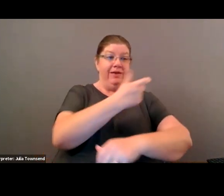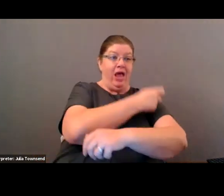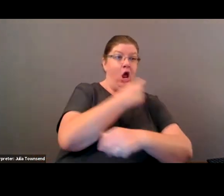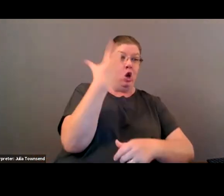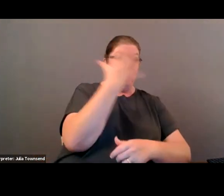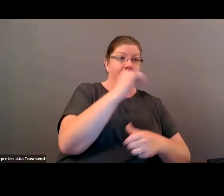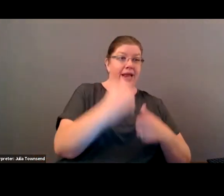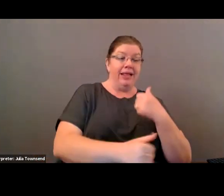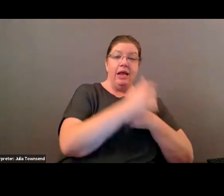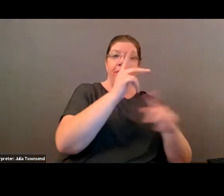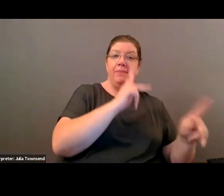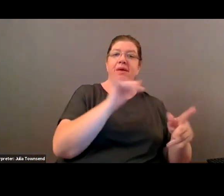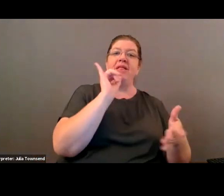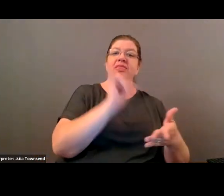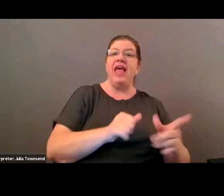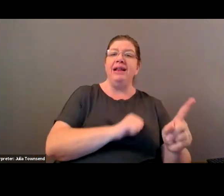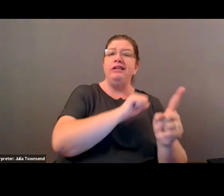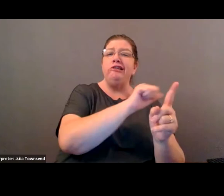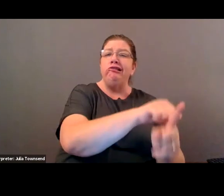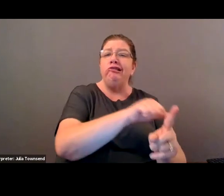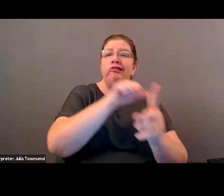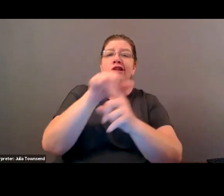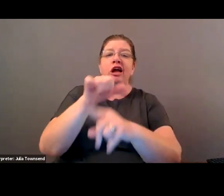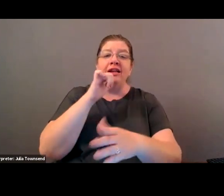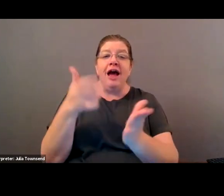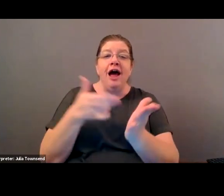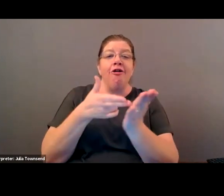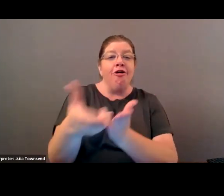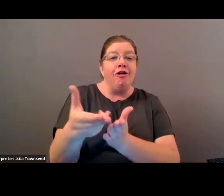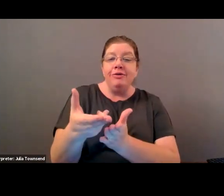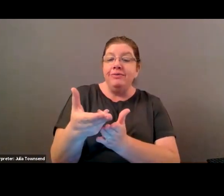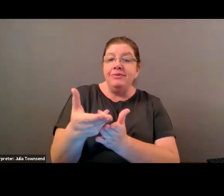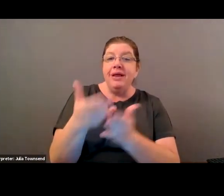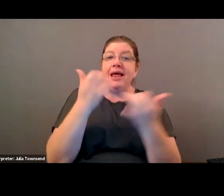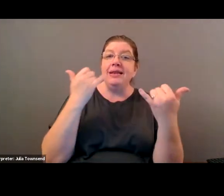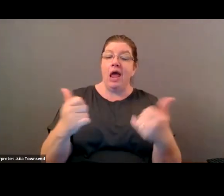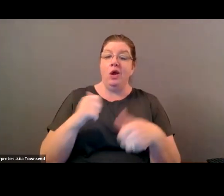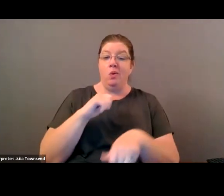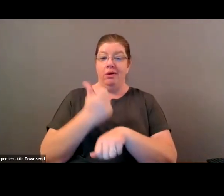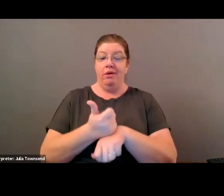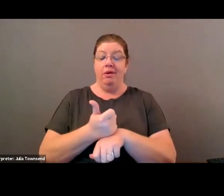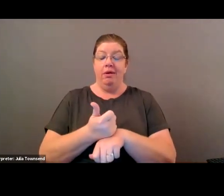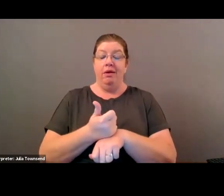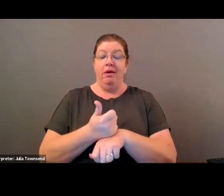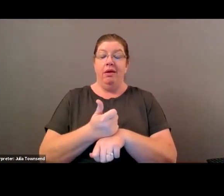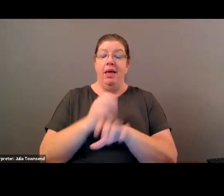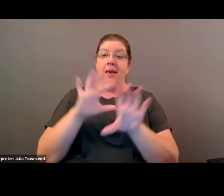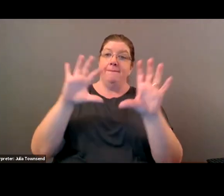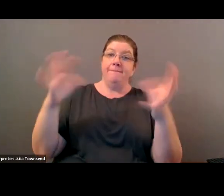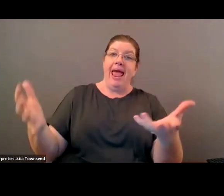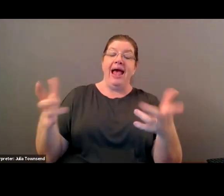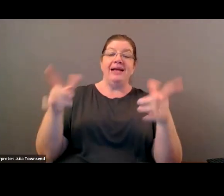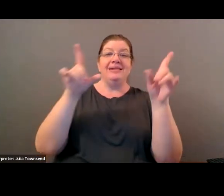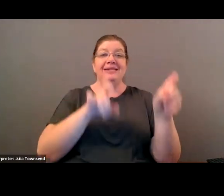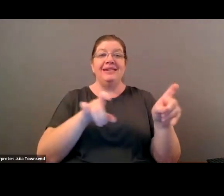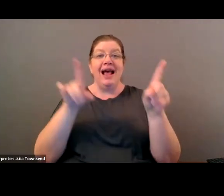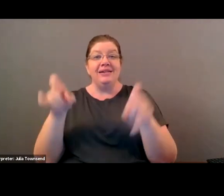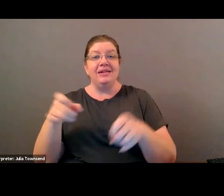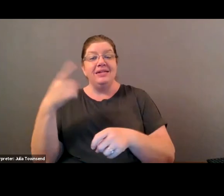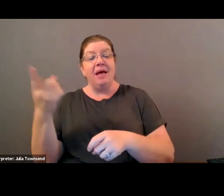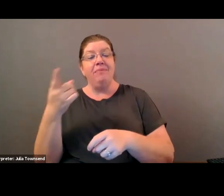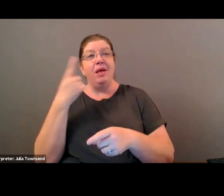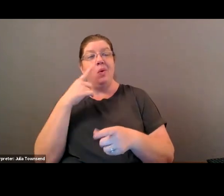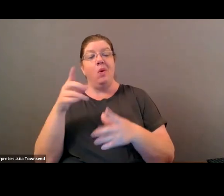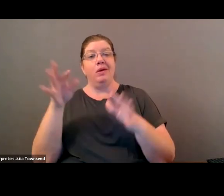people, is fraudulent and dishonest. Now you want to institute mass testing with something that was quantified by